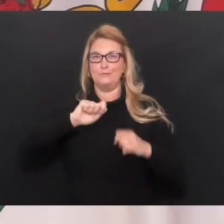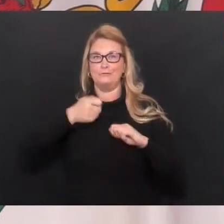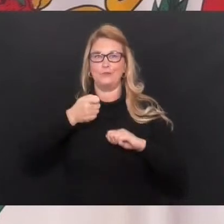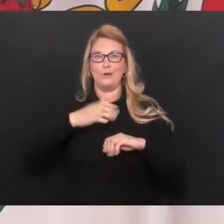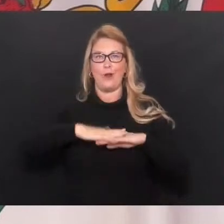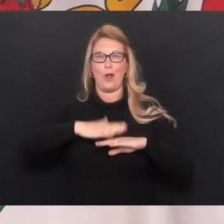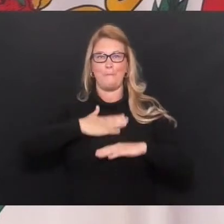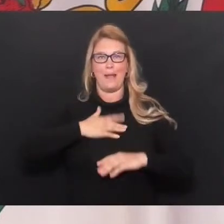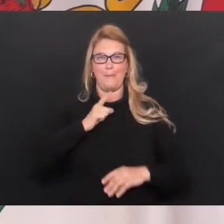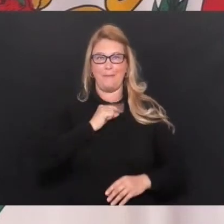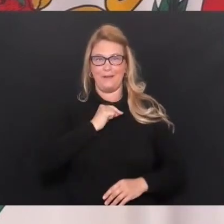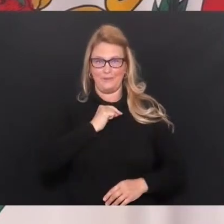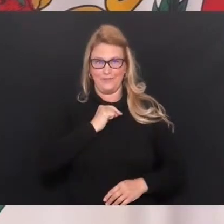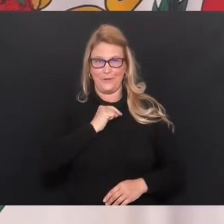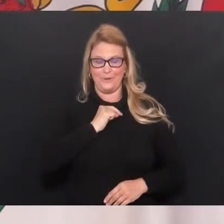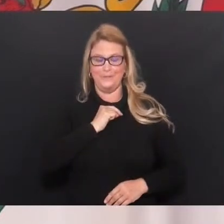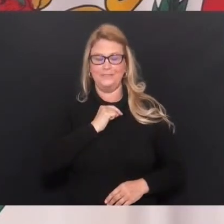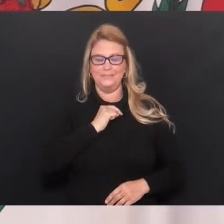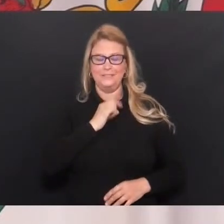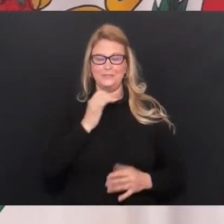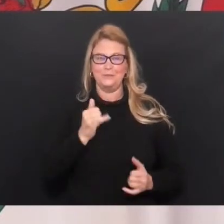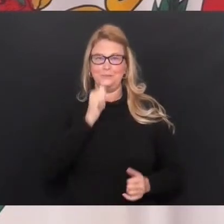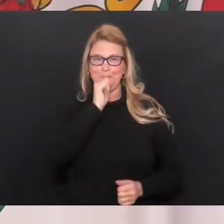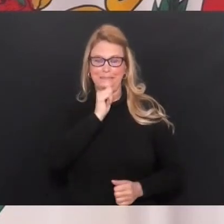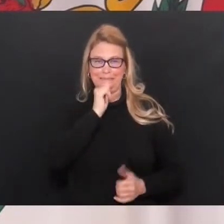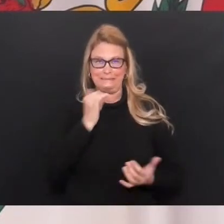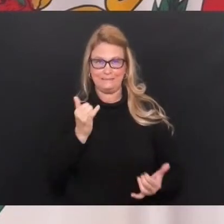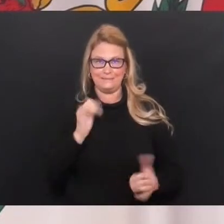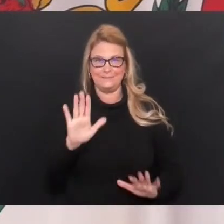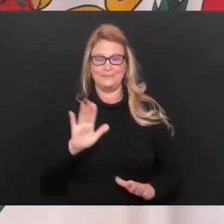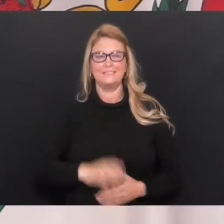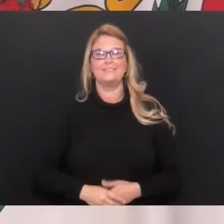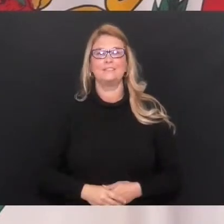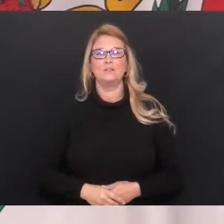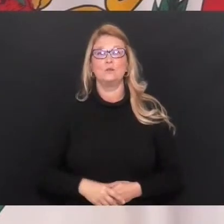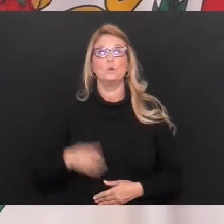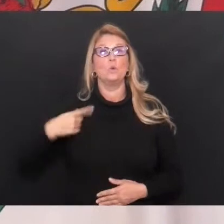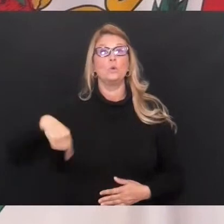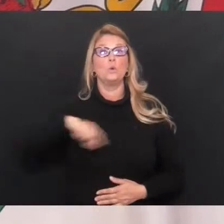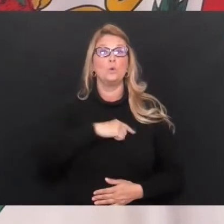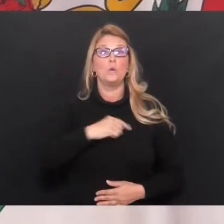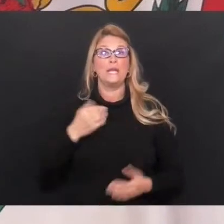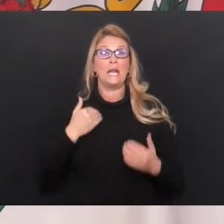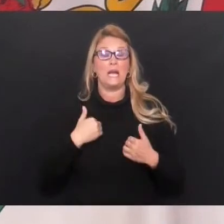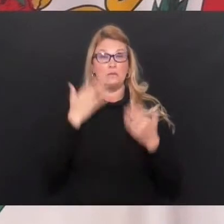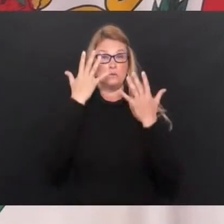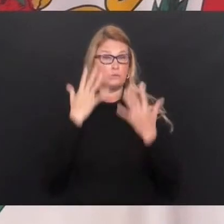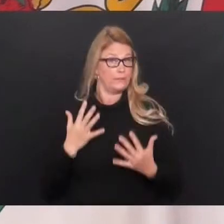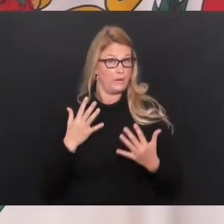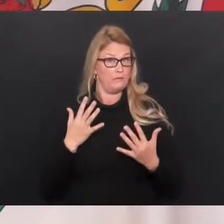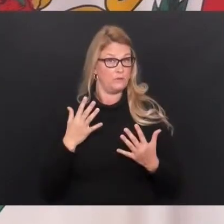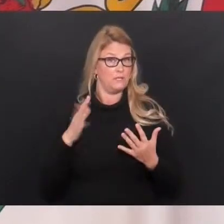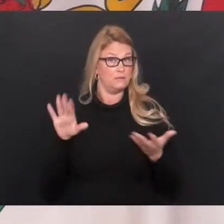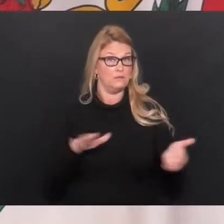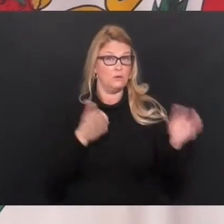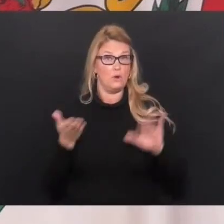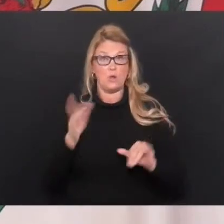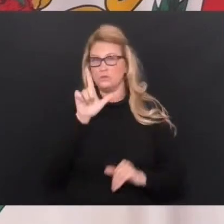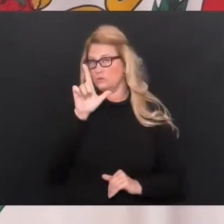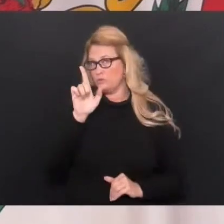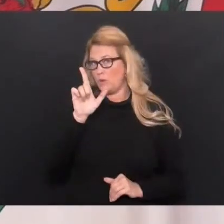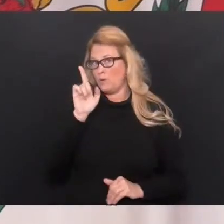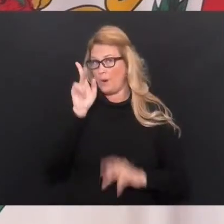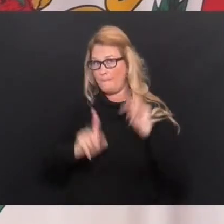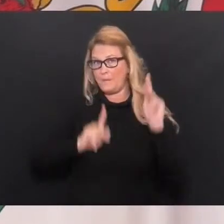just a second ago, and so bear with us. I said that we have regretfully lost 21 additional Great